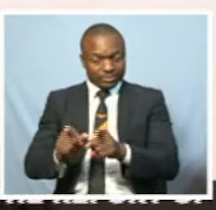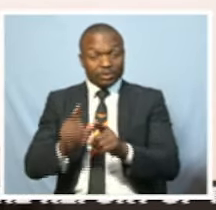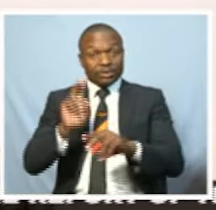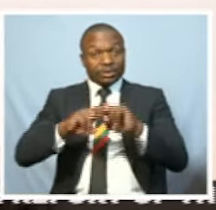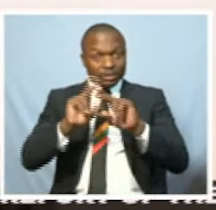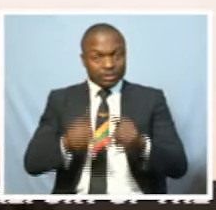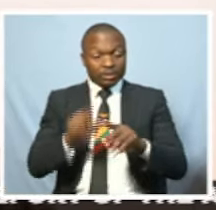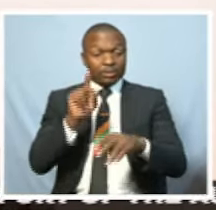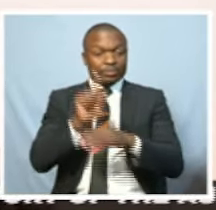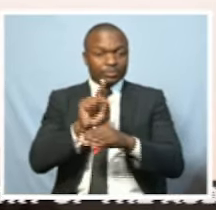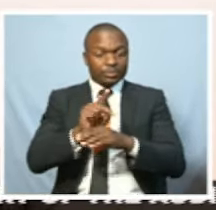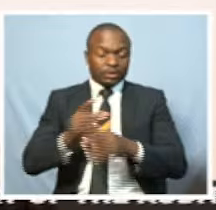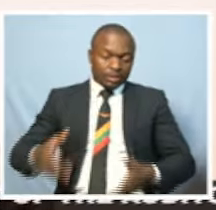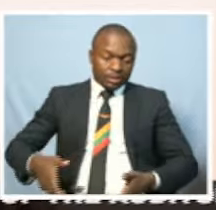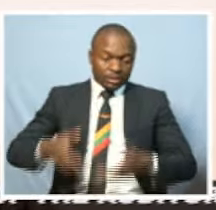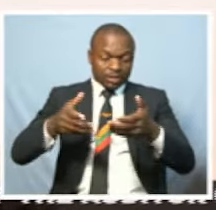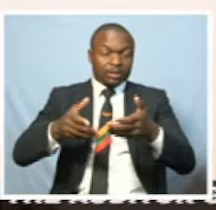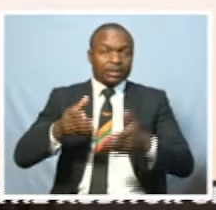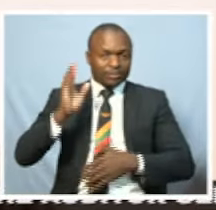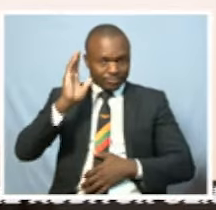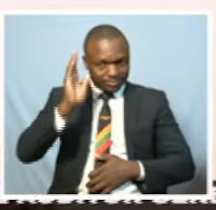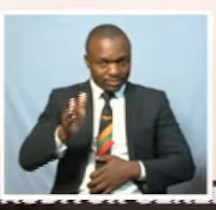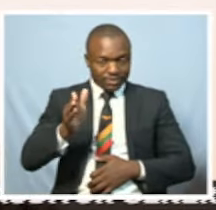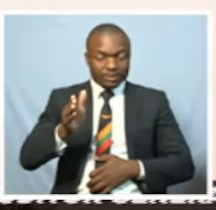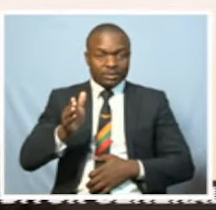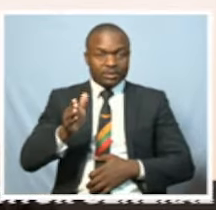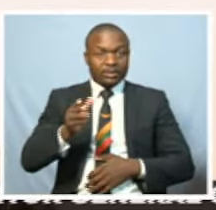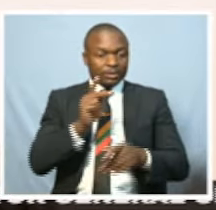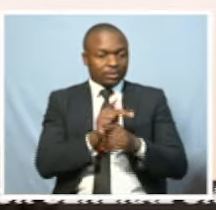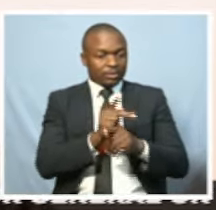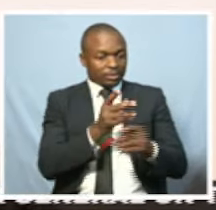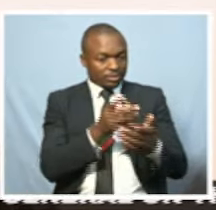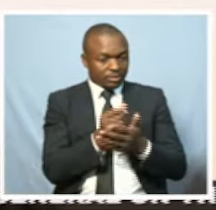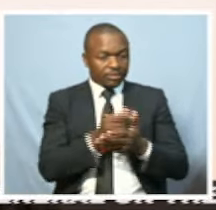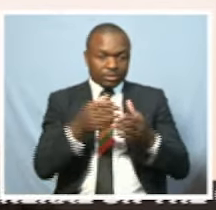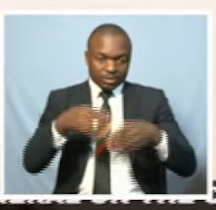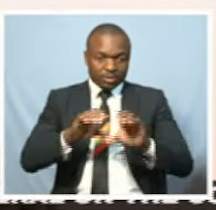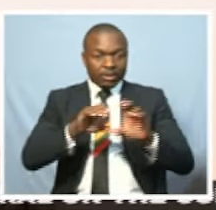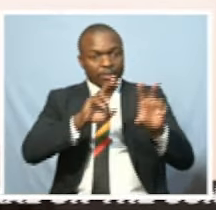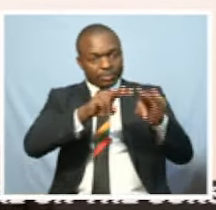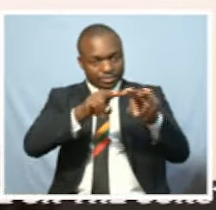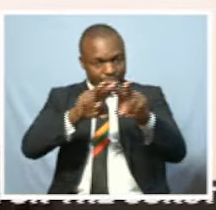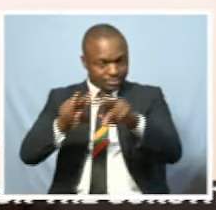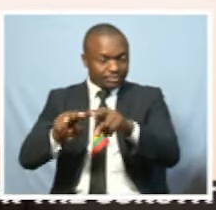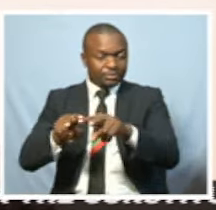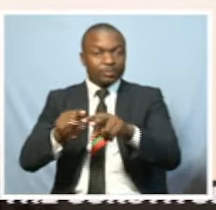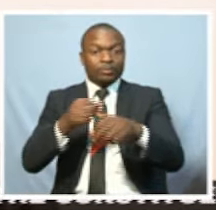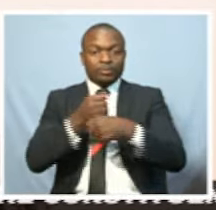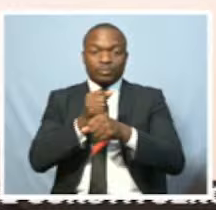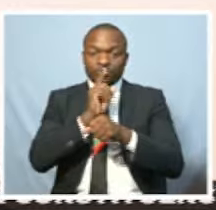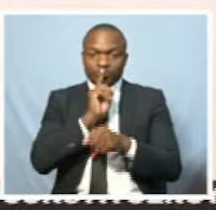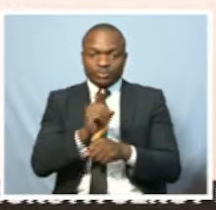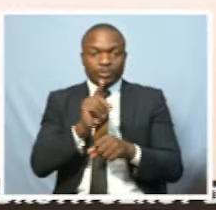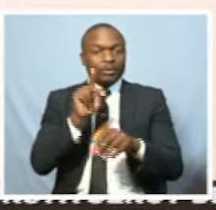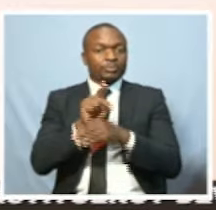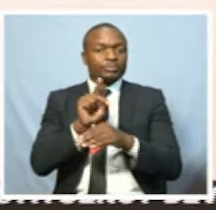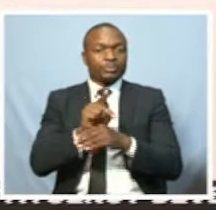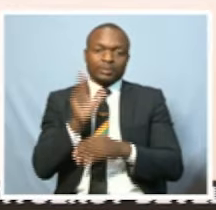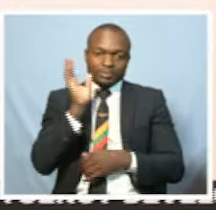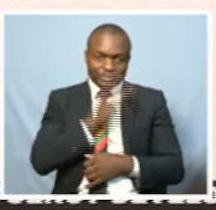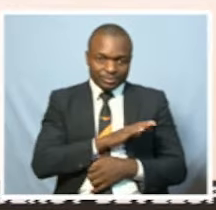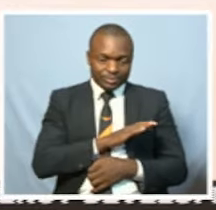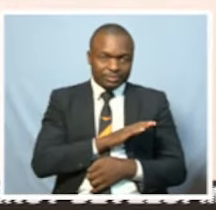we had projects which was carried forward, and we had spared some money for continued supervision to ensure that projects are